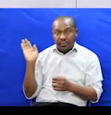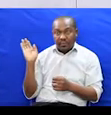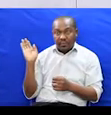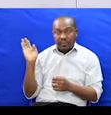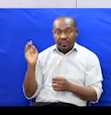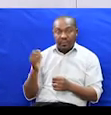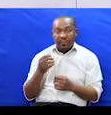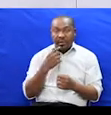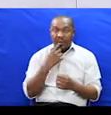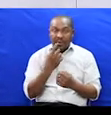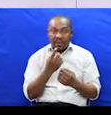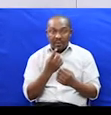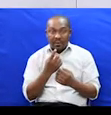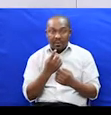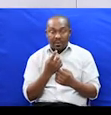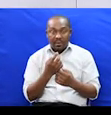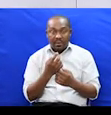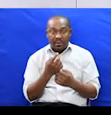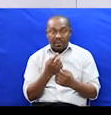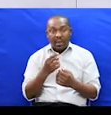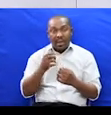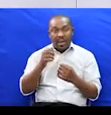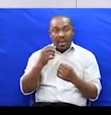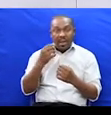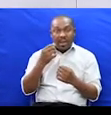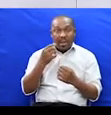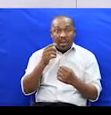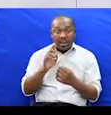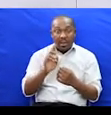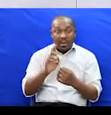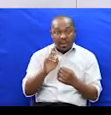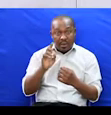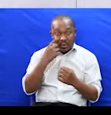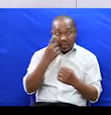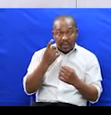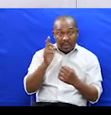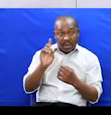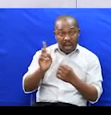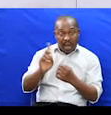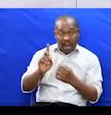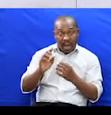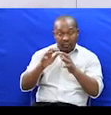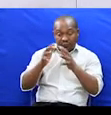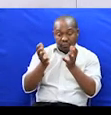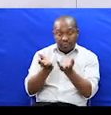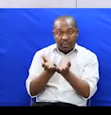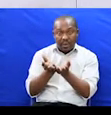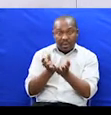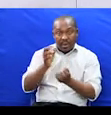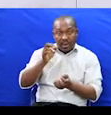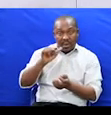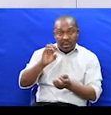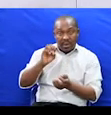this. Let's say the yellow color you see in this